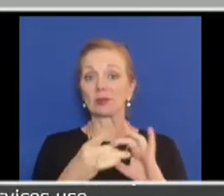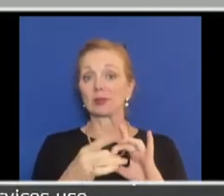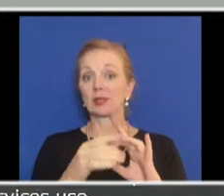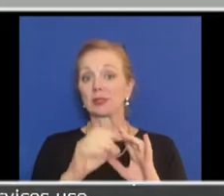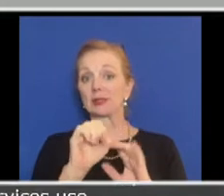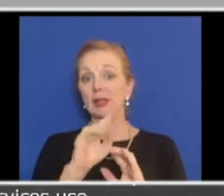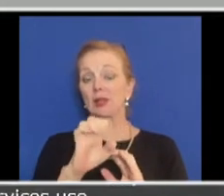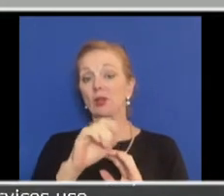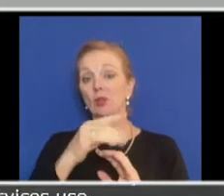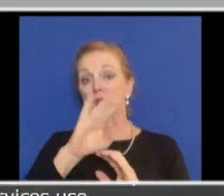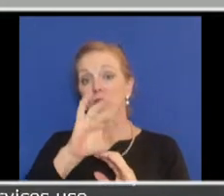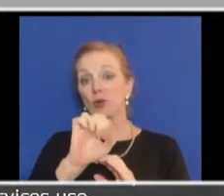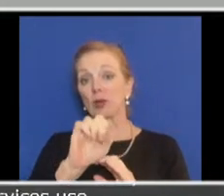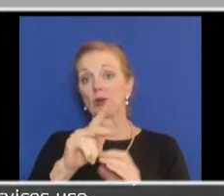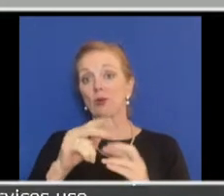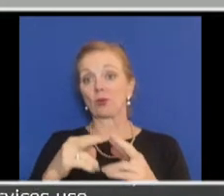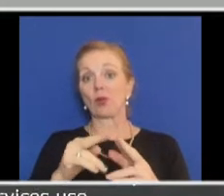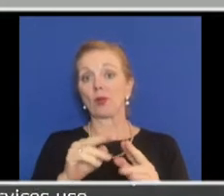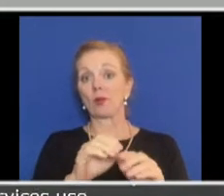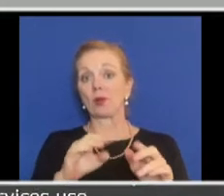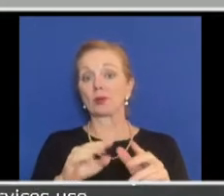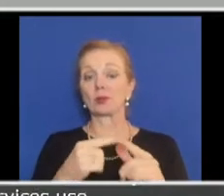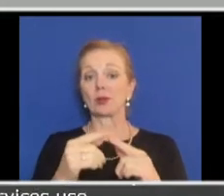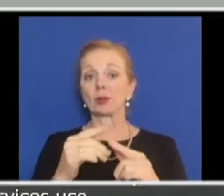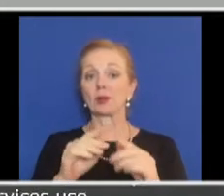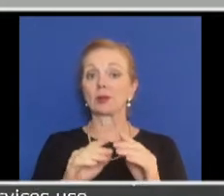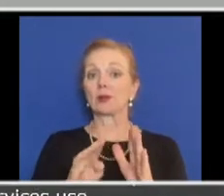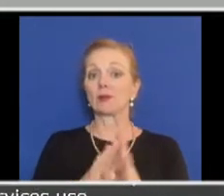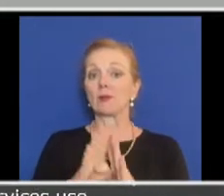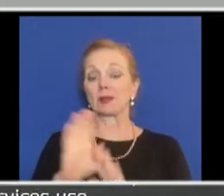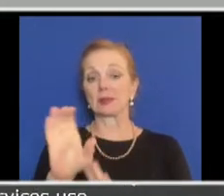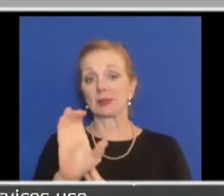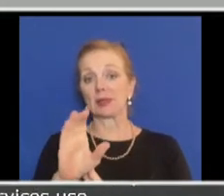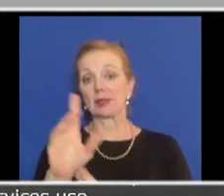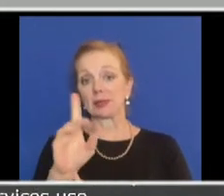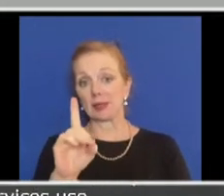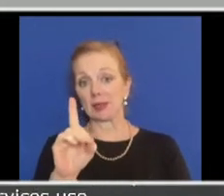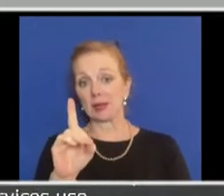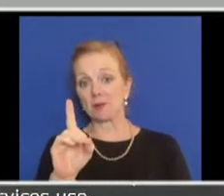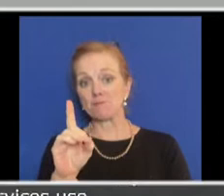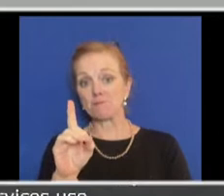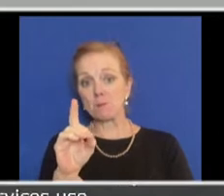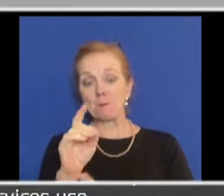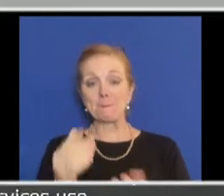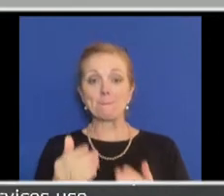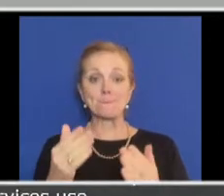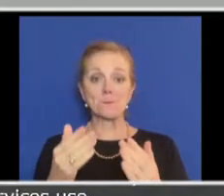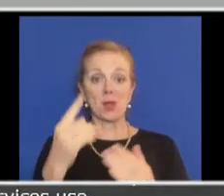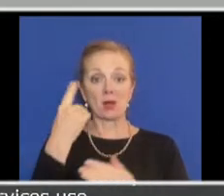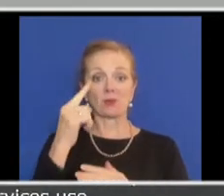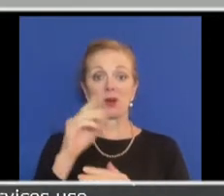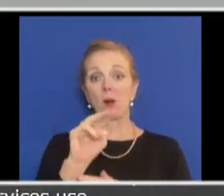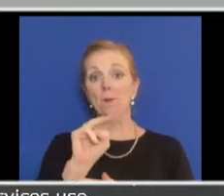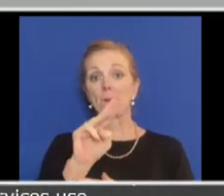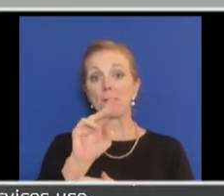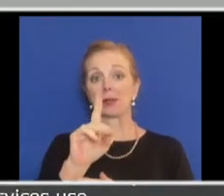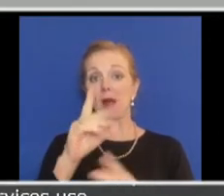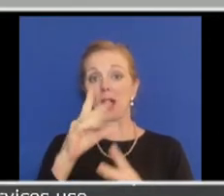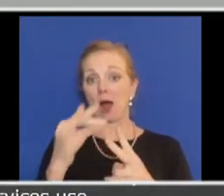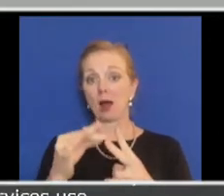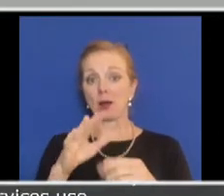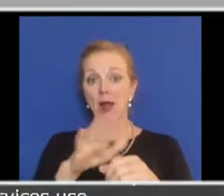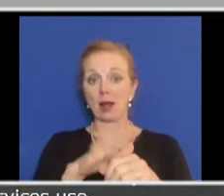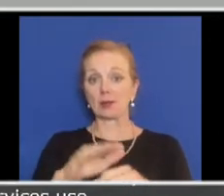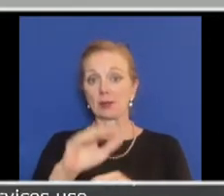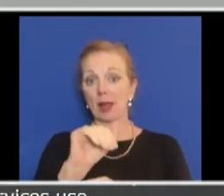or just one parcel removed development areas C and D are proposed for mud optional areas A